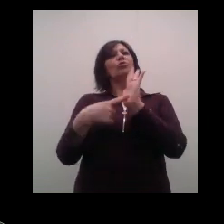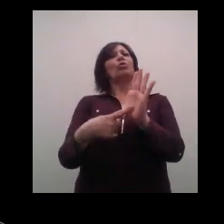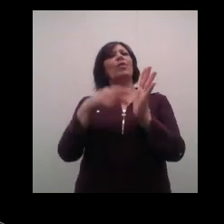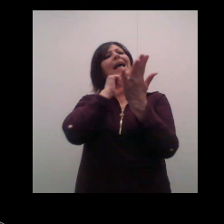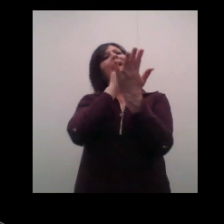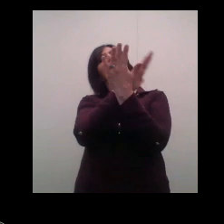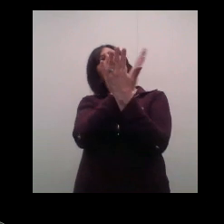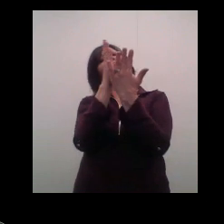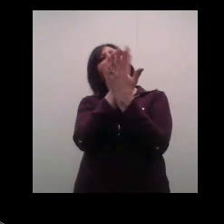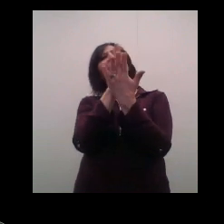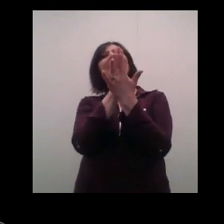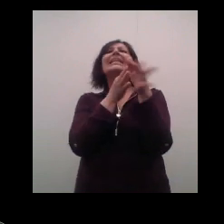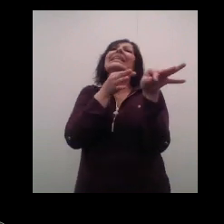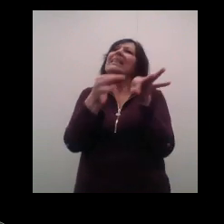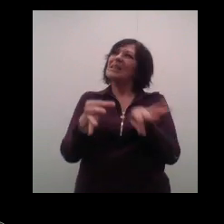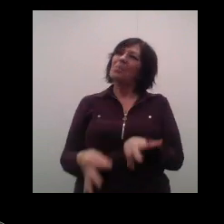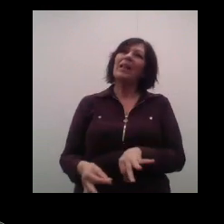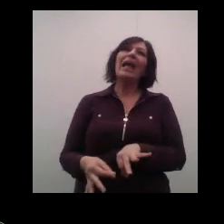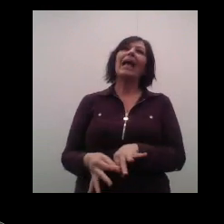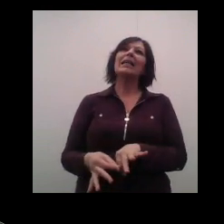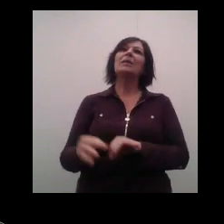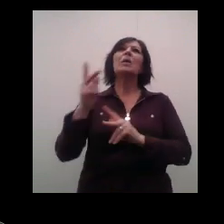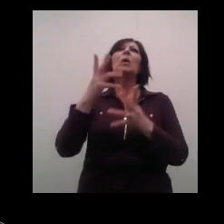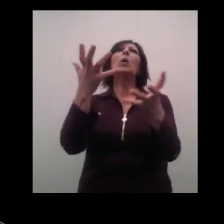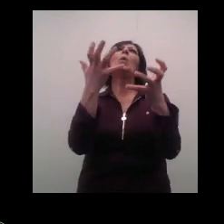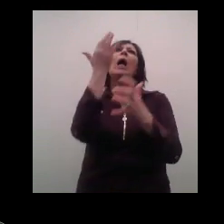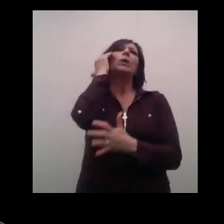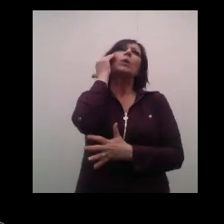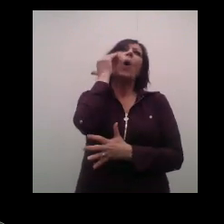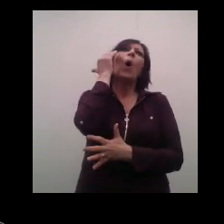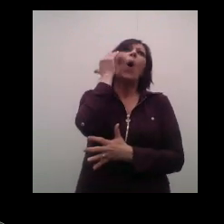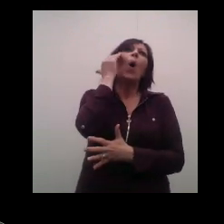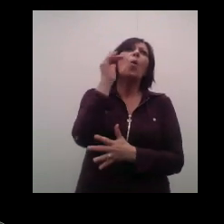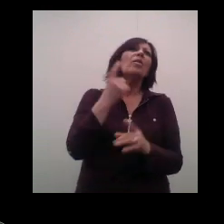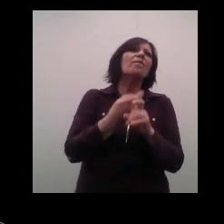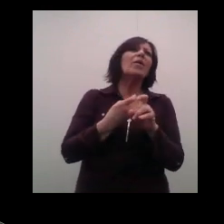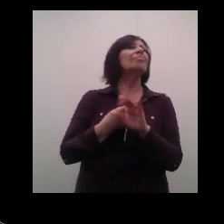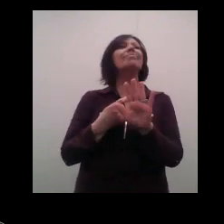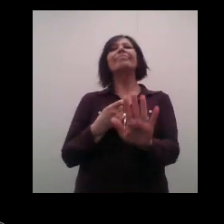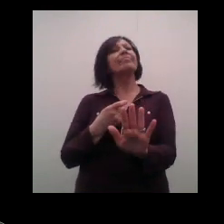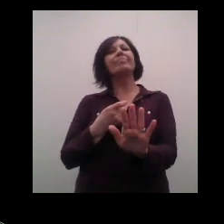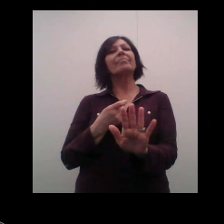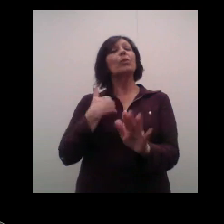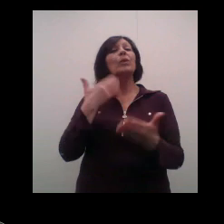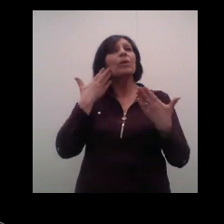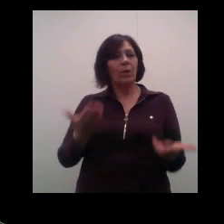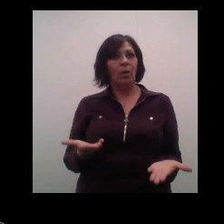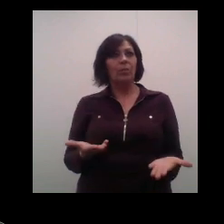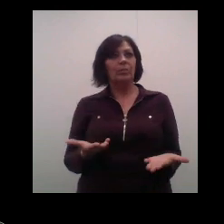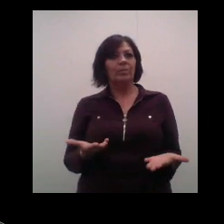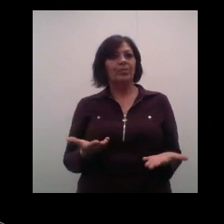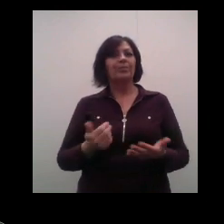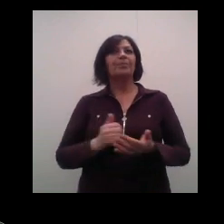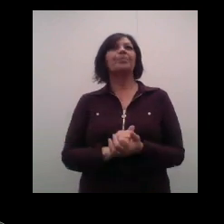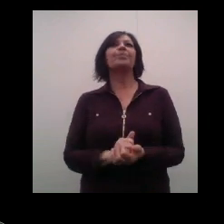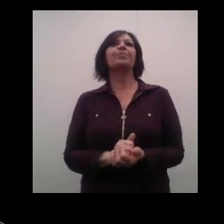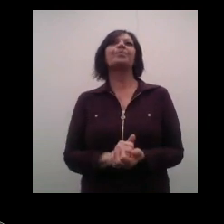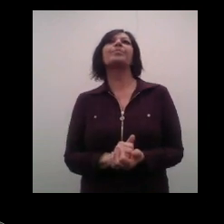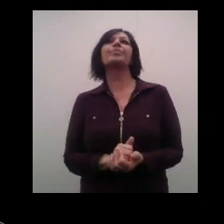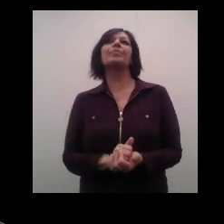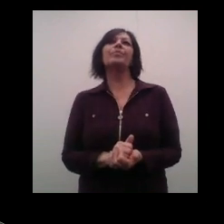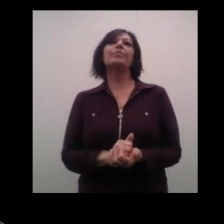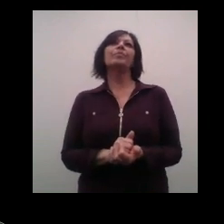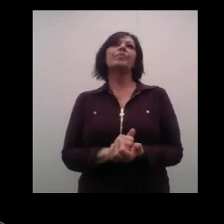also explain to those that are clamoring for more information as to who's hospitalized and why aren't we releasing it. It's because we do not get that